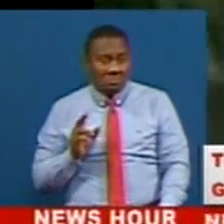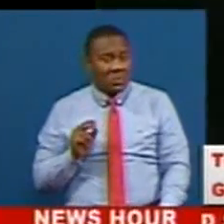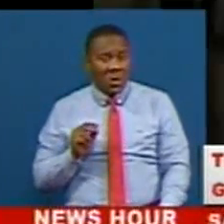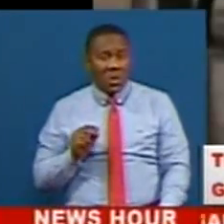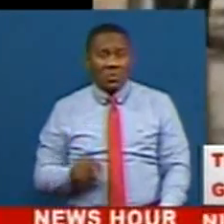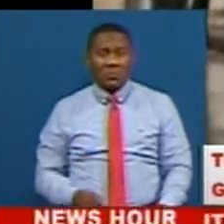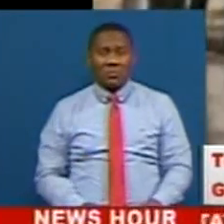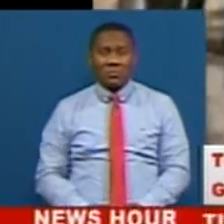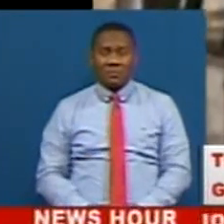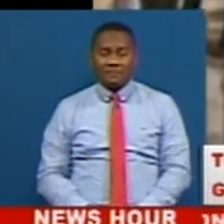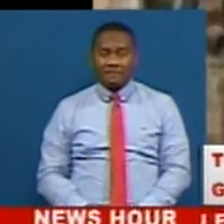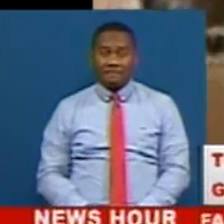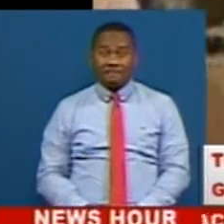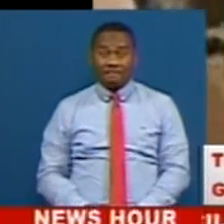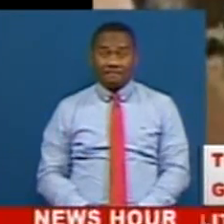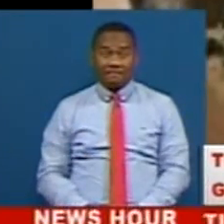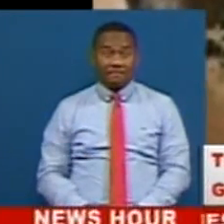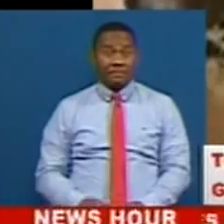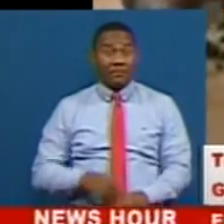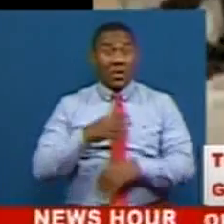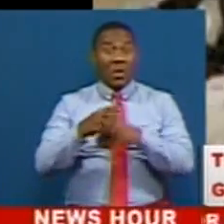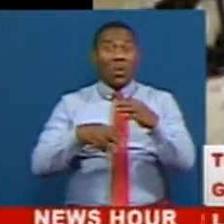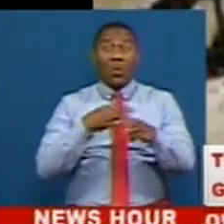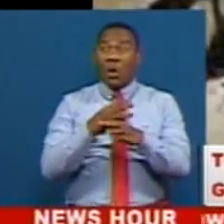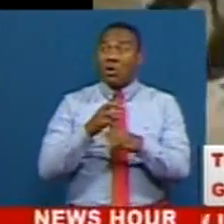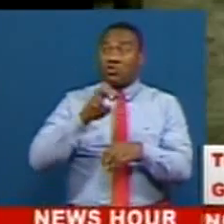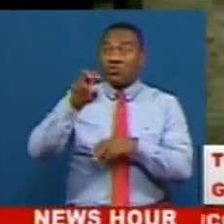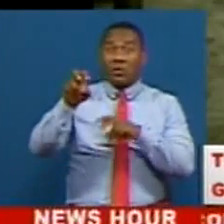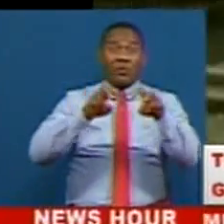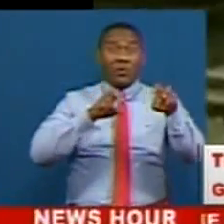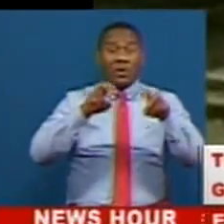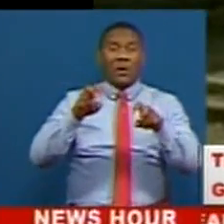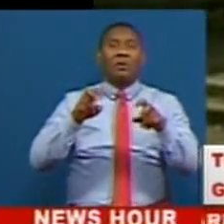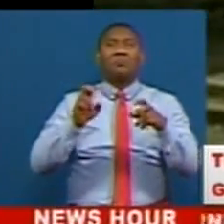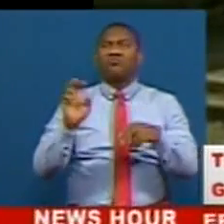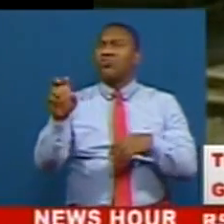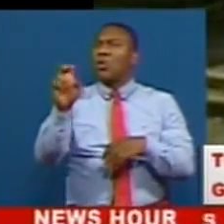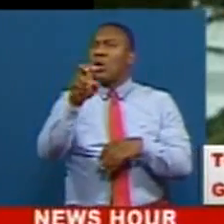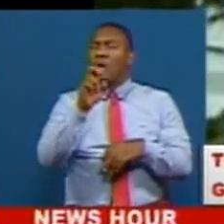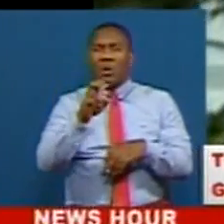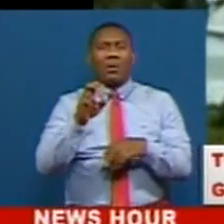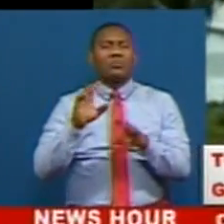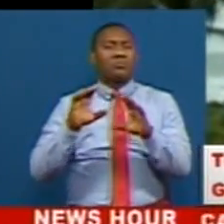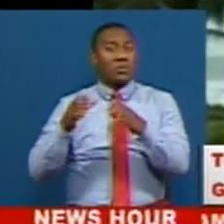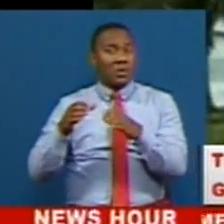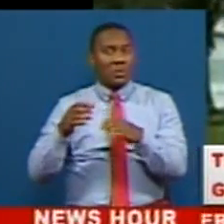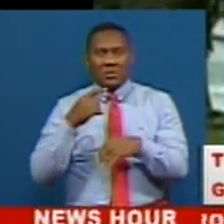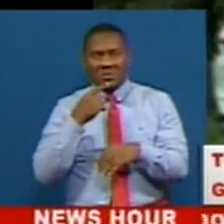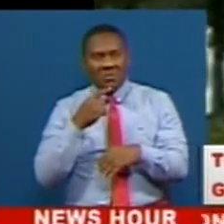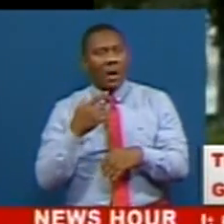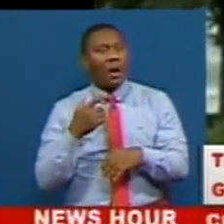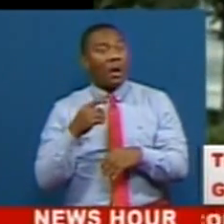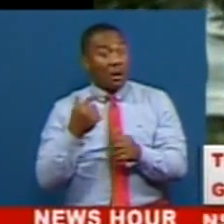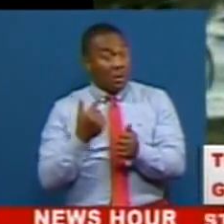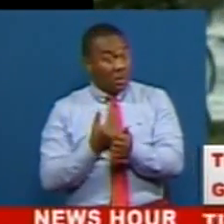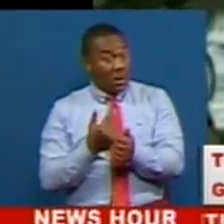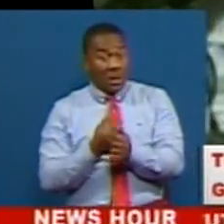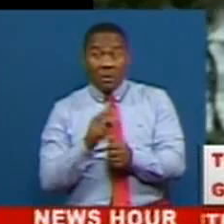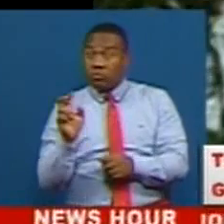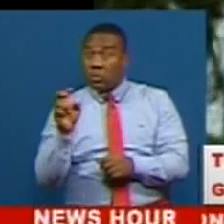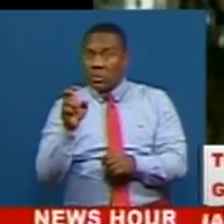trade. According to the World Travel and Tourism Council, Ghana's tourism sector directly